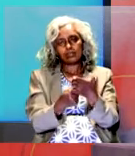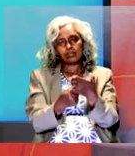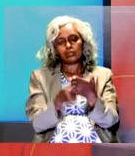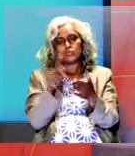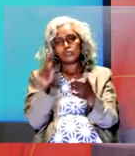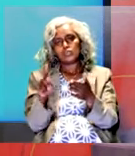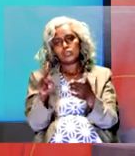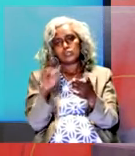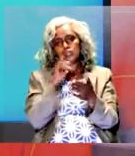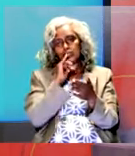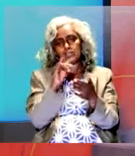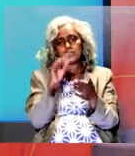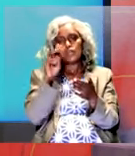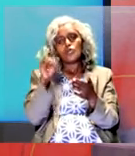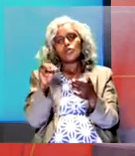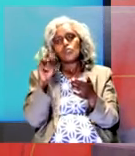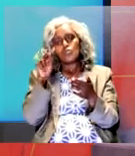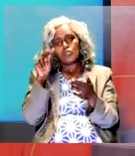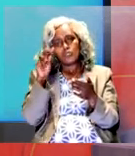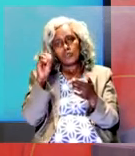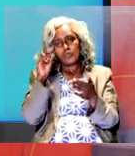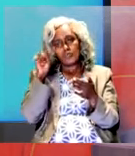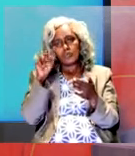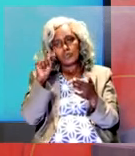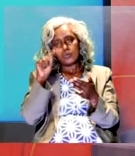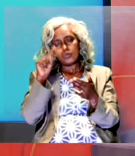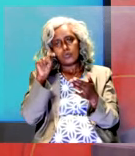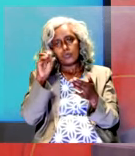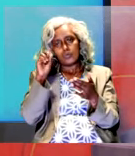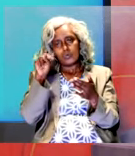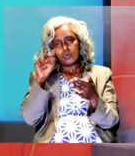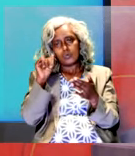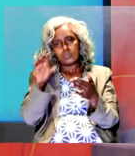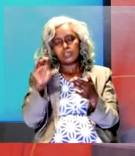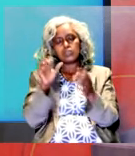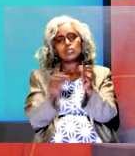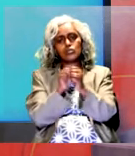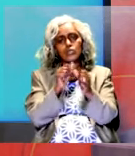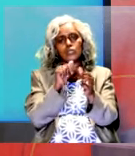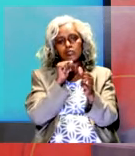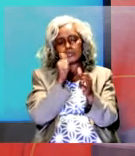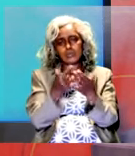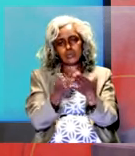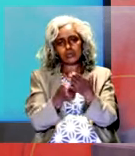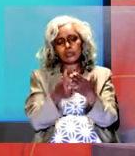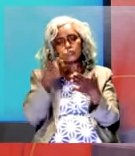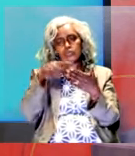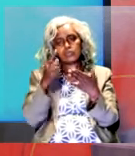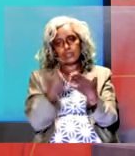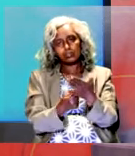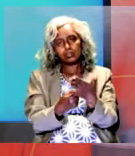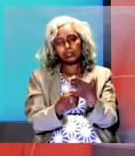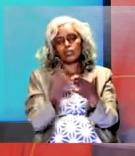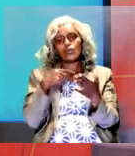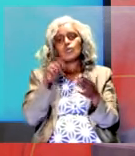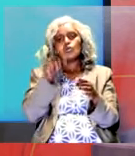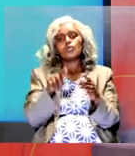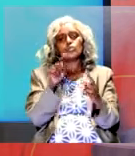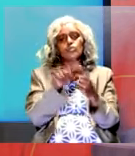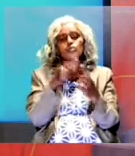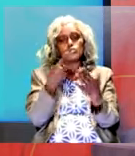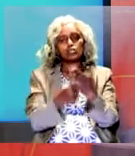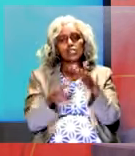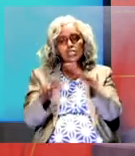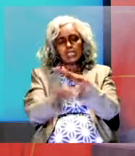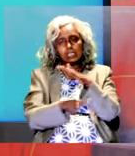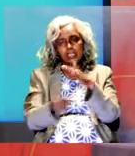one is a monotonic sequence or not. To check this, we need to just